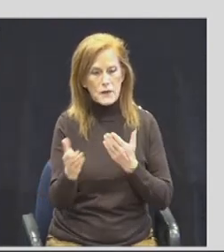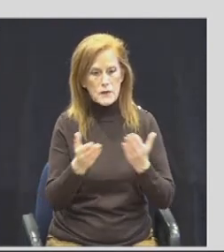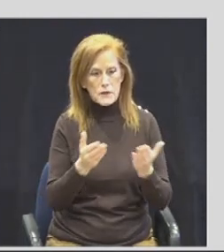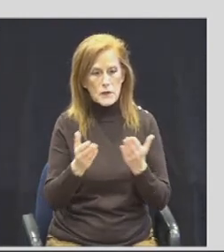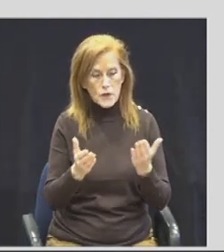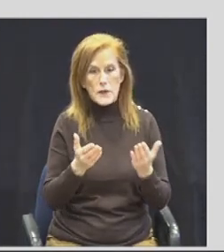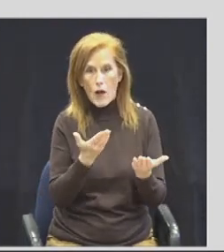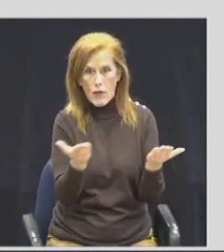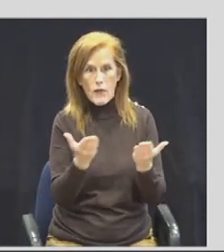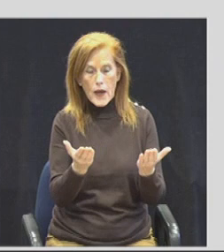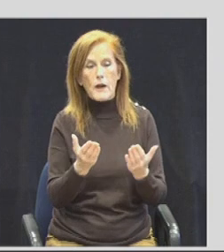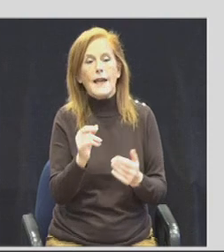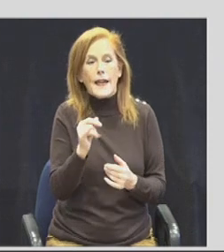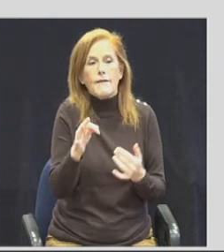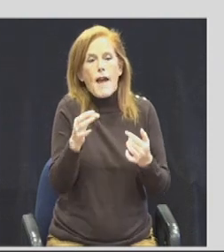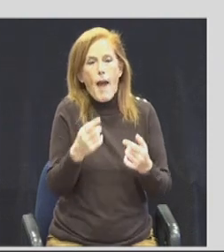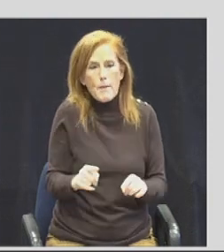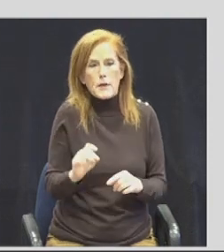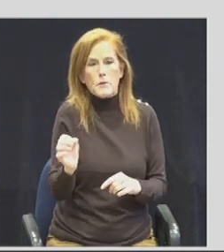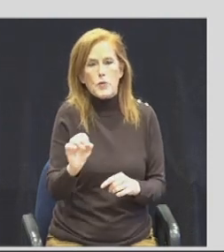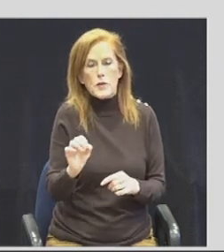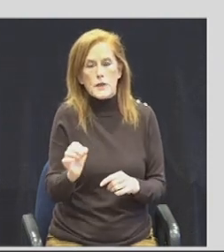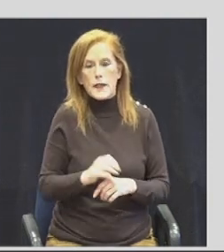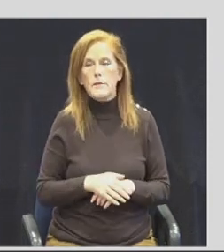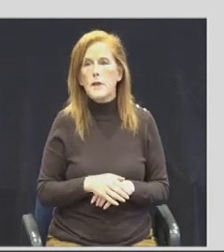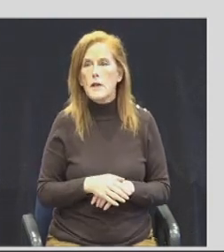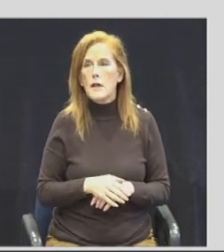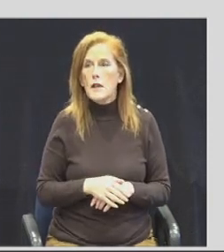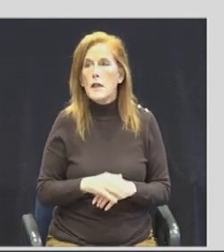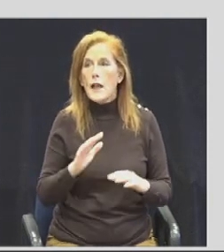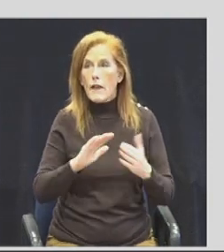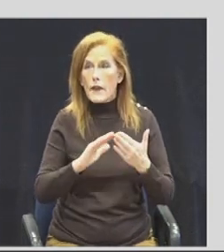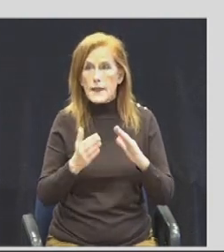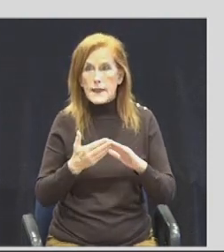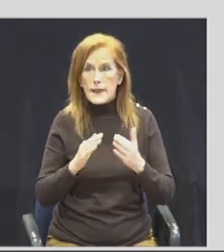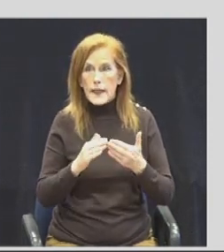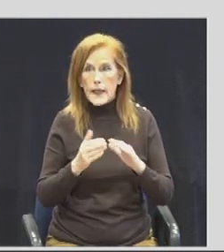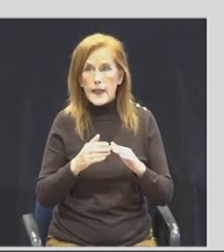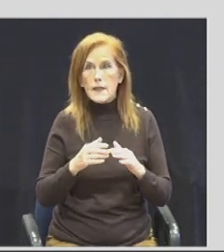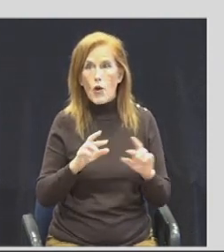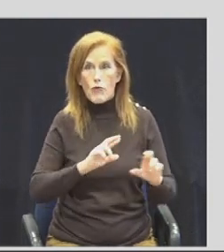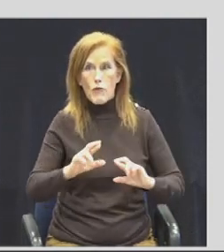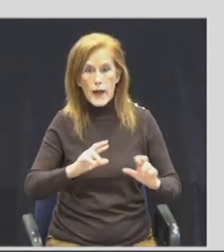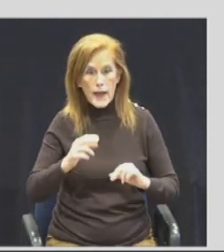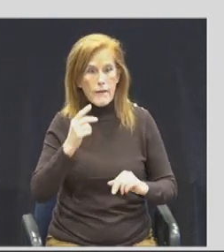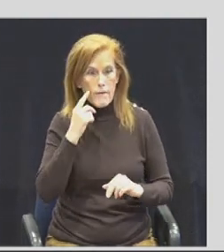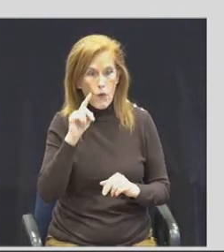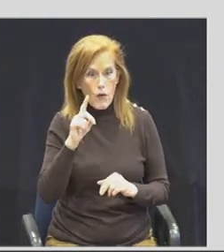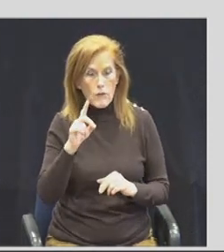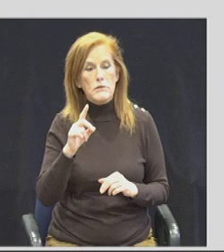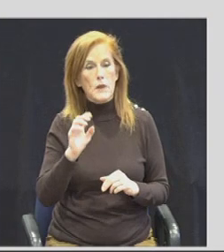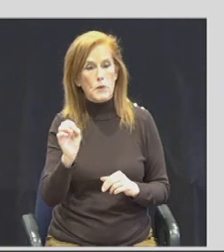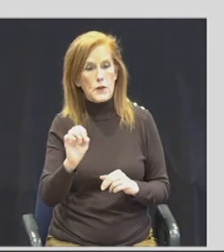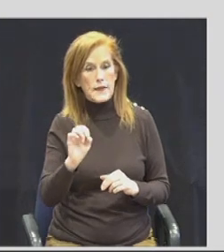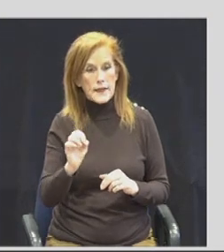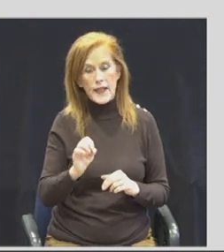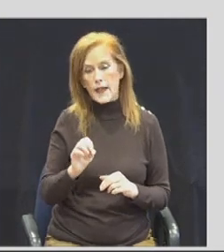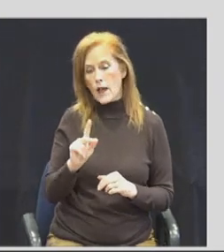case of public health emergency in the community. Cities Readiness Initiative, Kurt is a little more responsible for that, but that